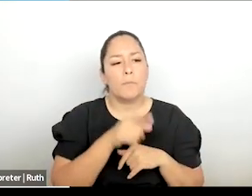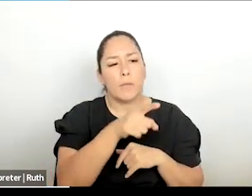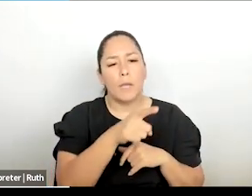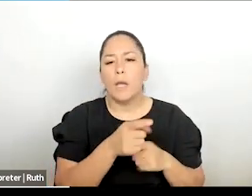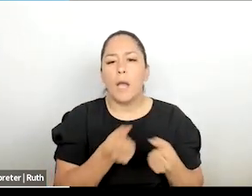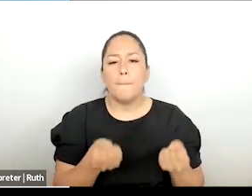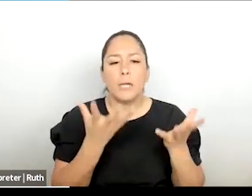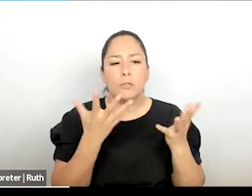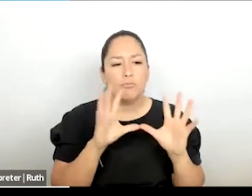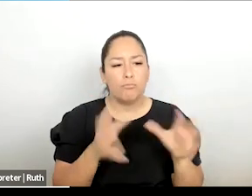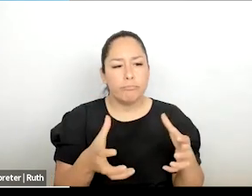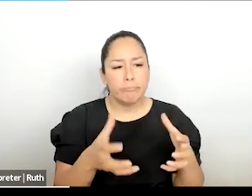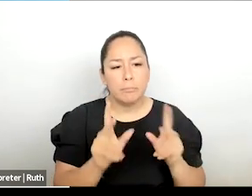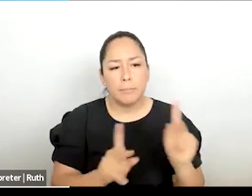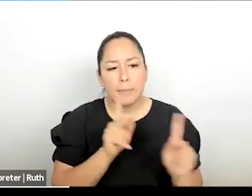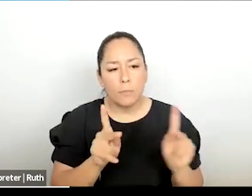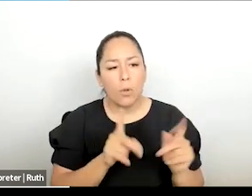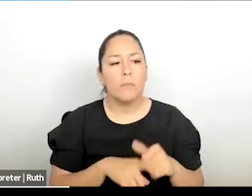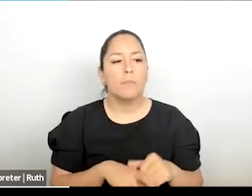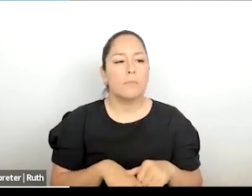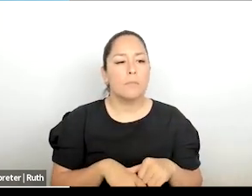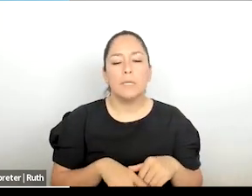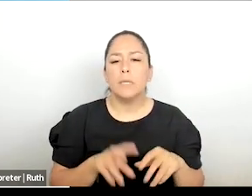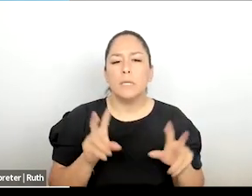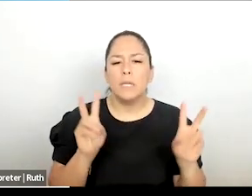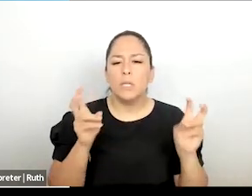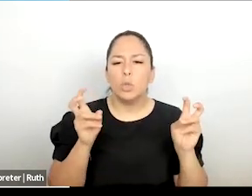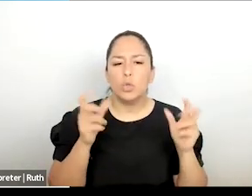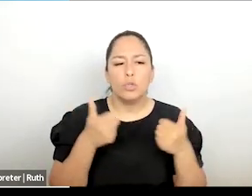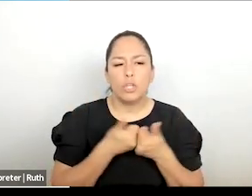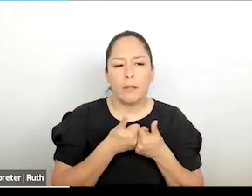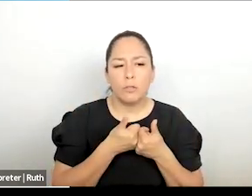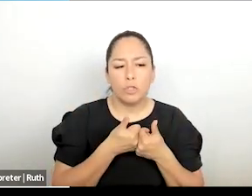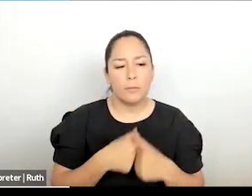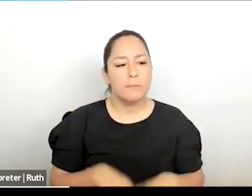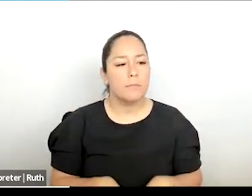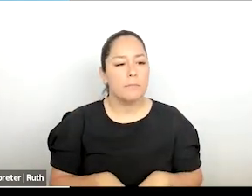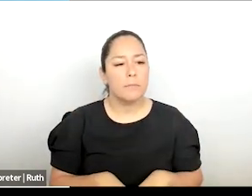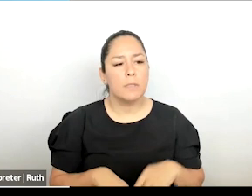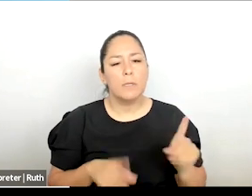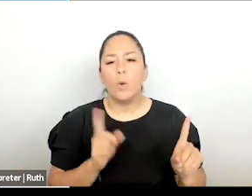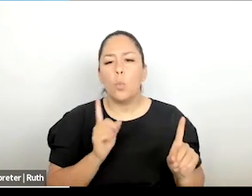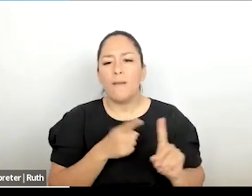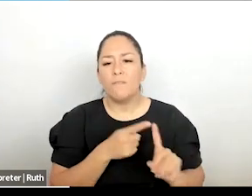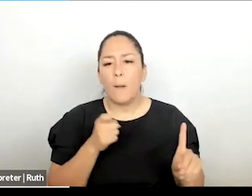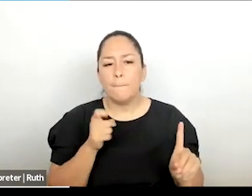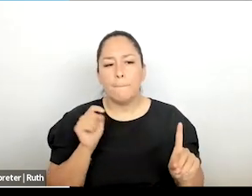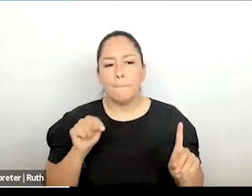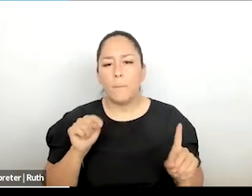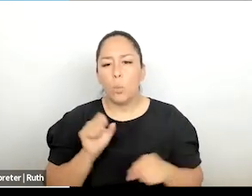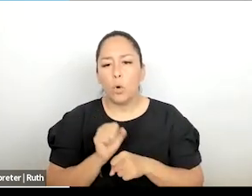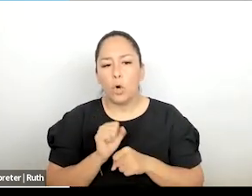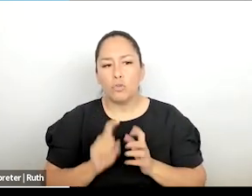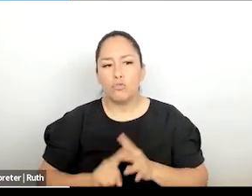population identified, the issue or challenge, the evolution or the origin of where the work came